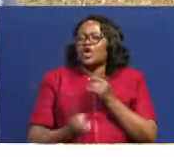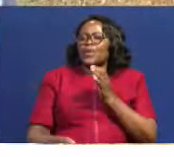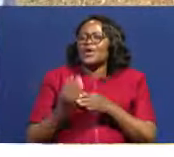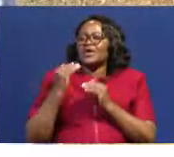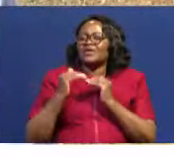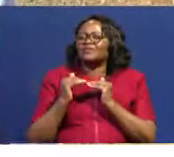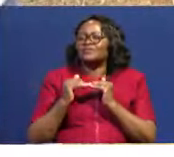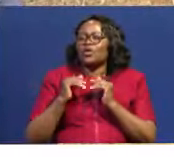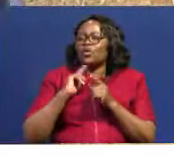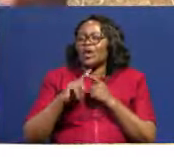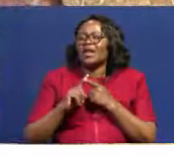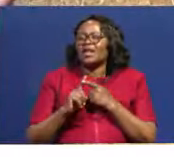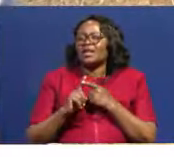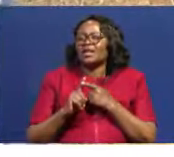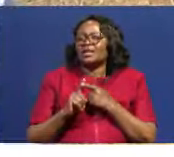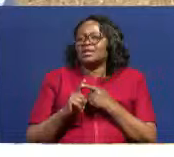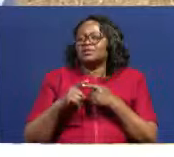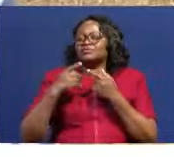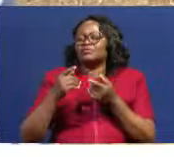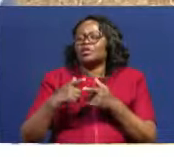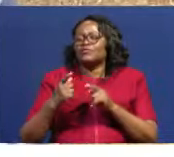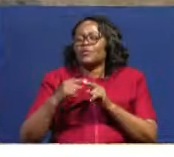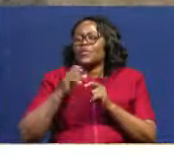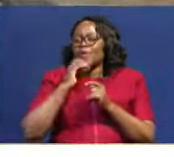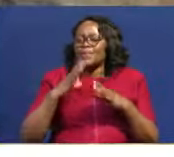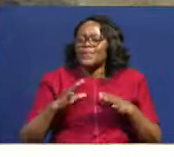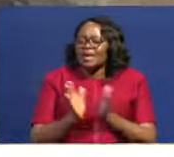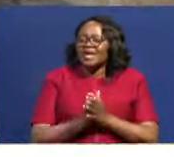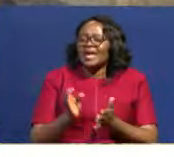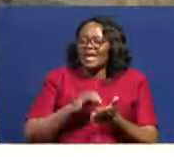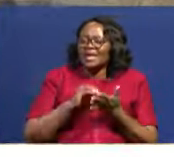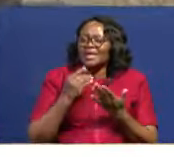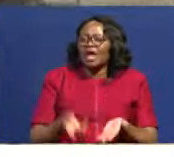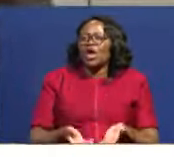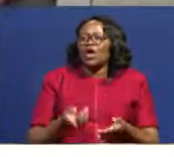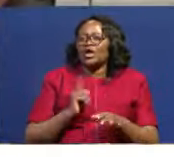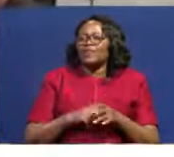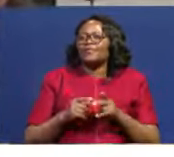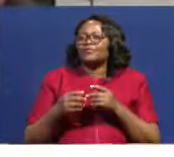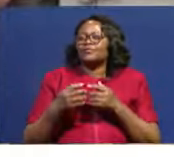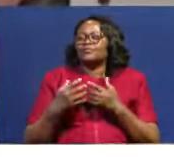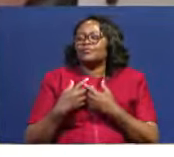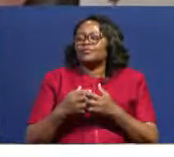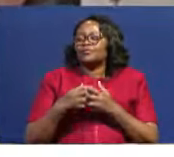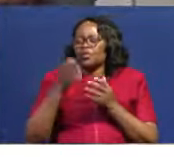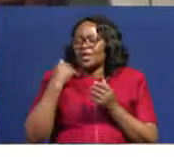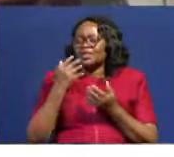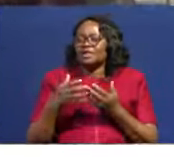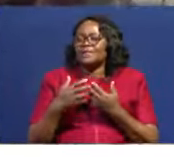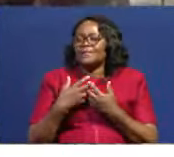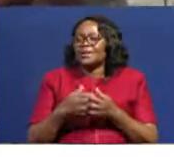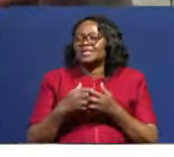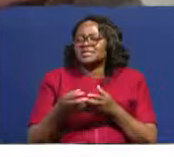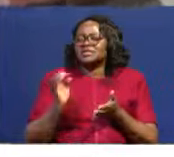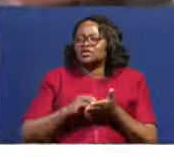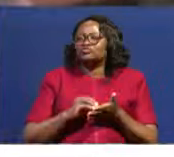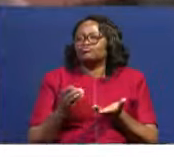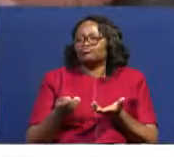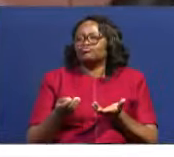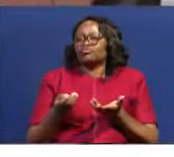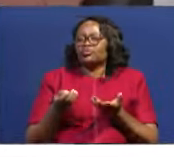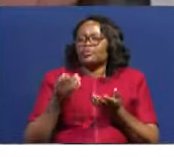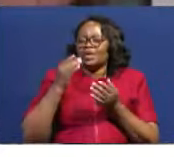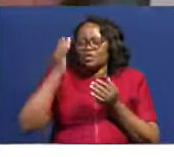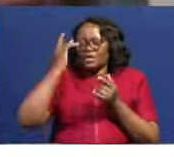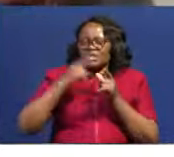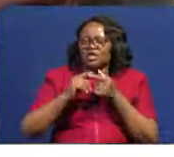production level, when they lease the land from the old people, then again now when we at the mechanization, because this mechanization again will be driven by knowledge.